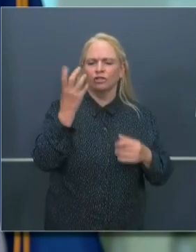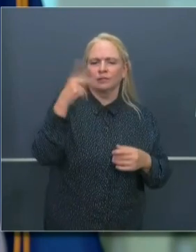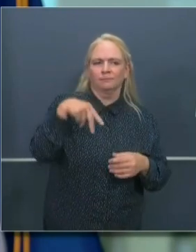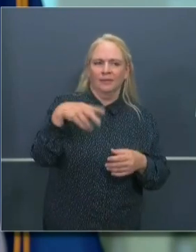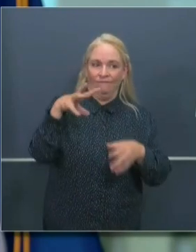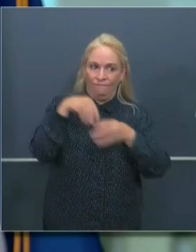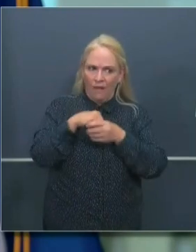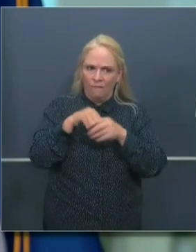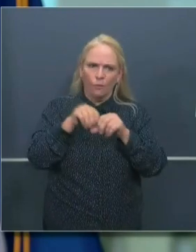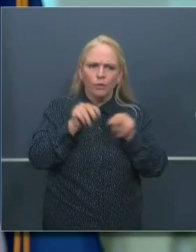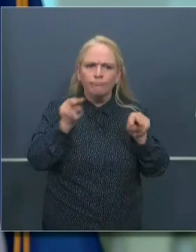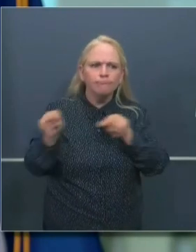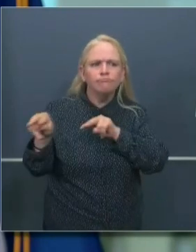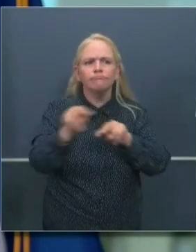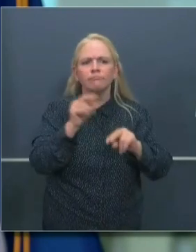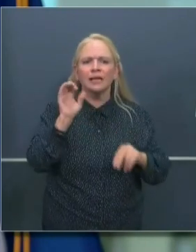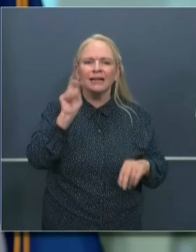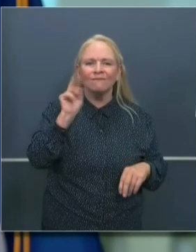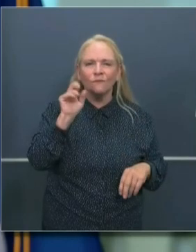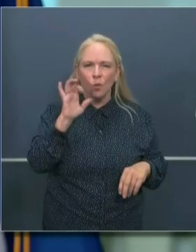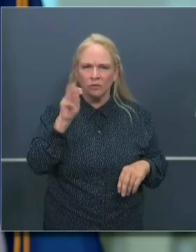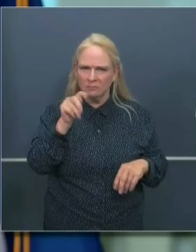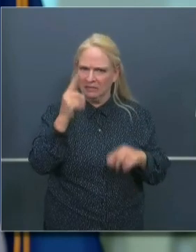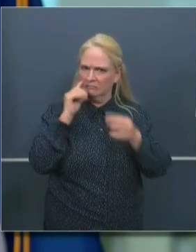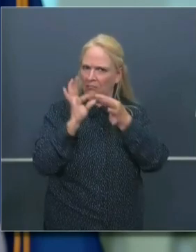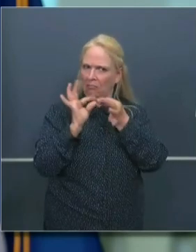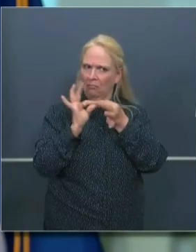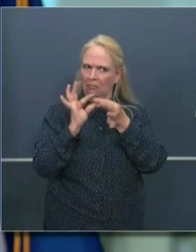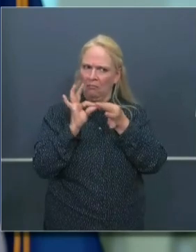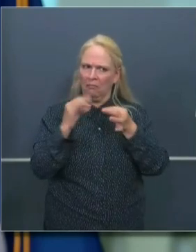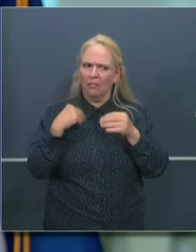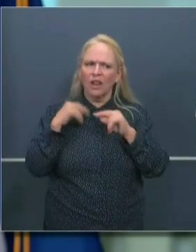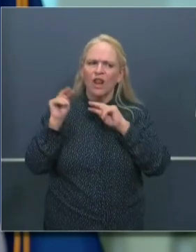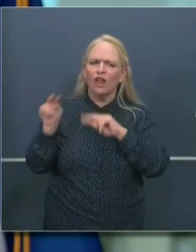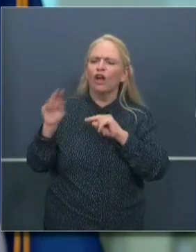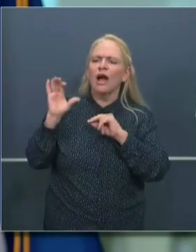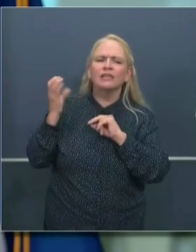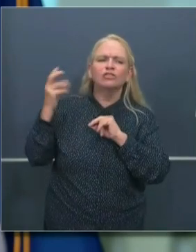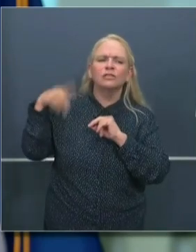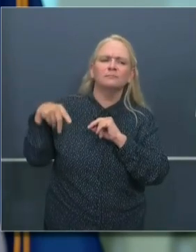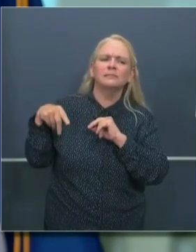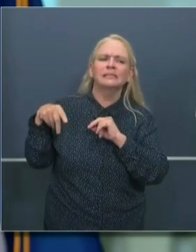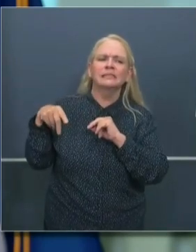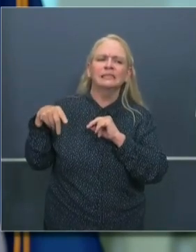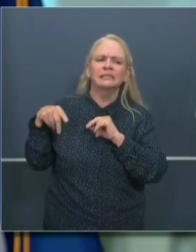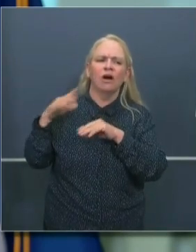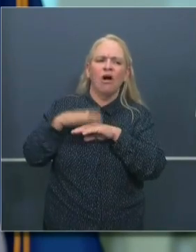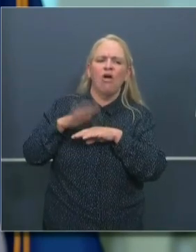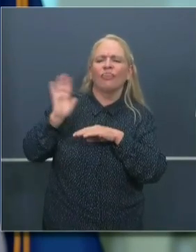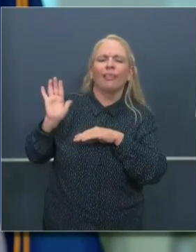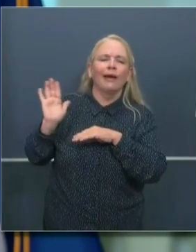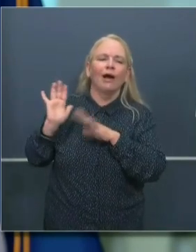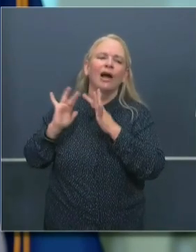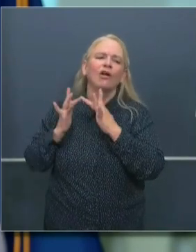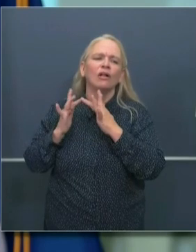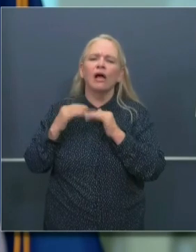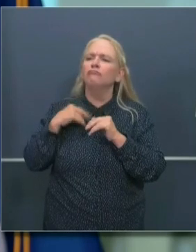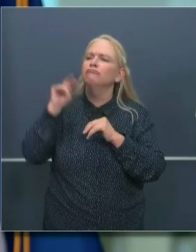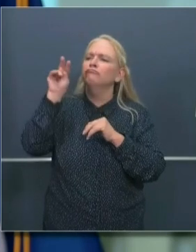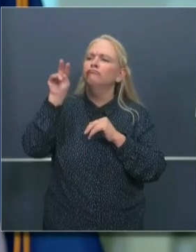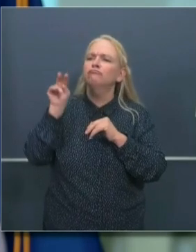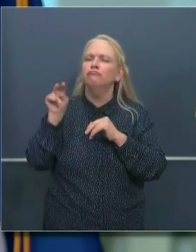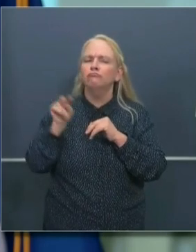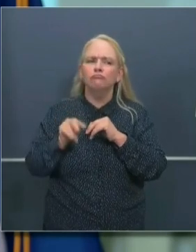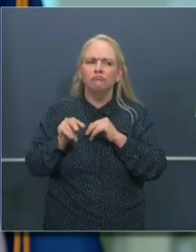state's guidelines. But I'm looking at CHP's permit calendar for the 4th of July, the same day. I know your administration is kind of urging everyone